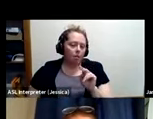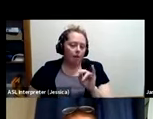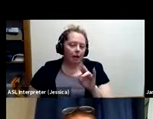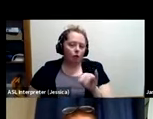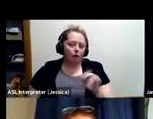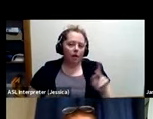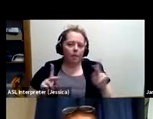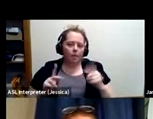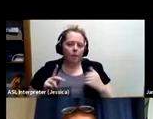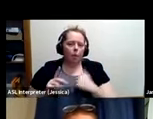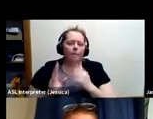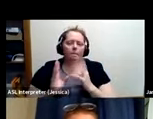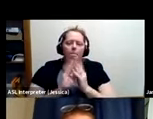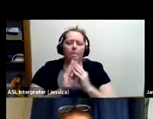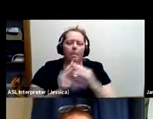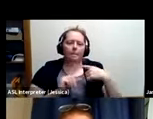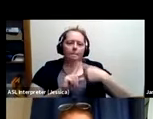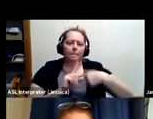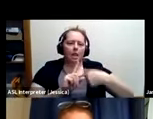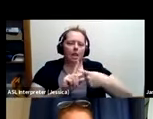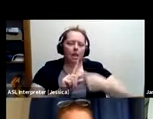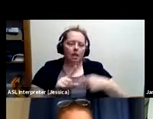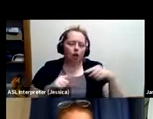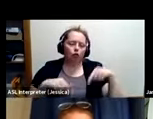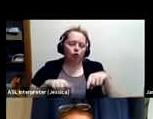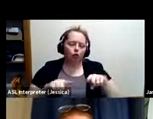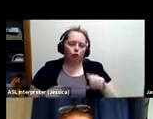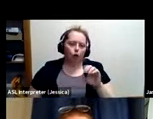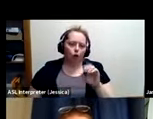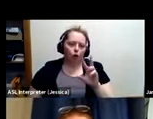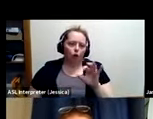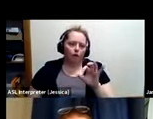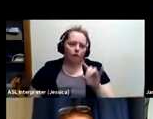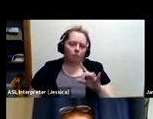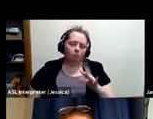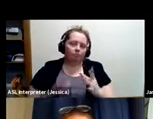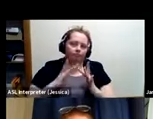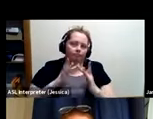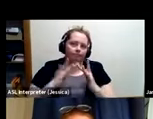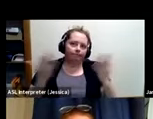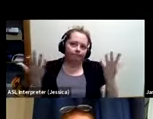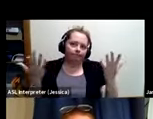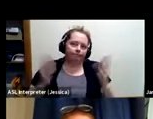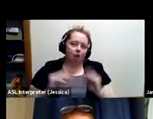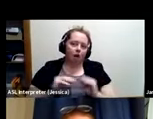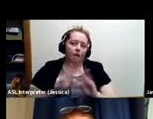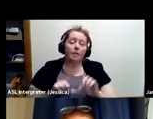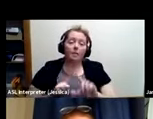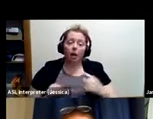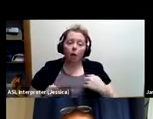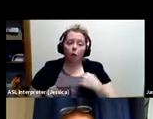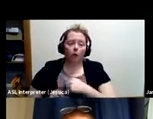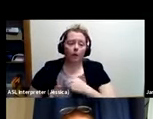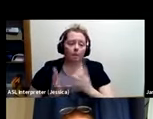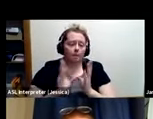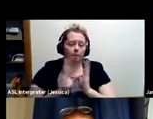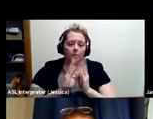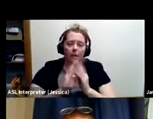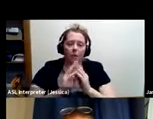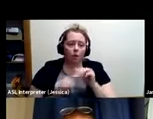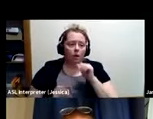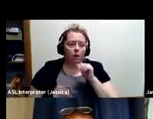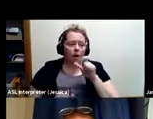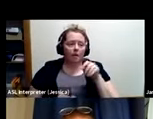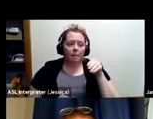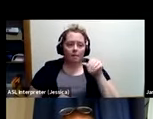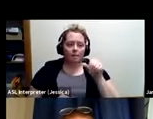course during COVID it's gotten digital, yes we know, but the importance being that we meet, we don't have to pay for anything, you know, like everything's taken